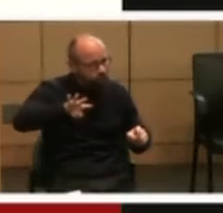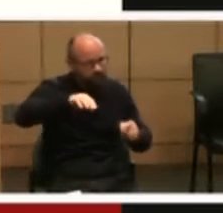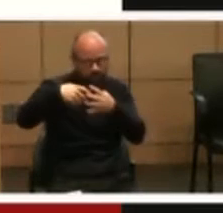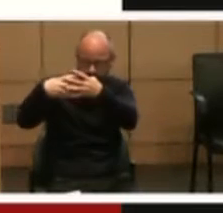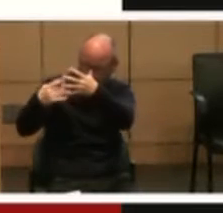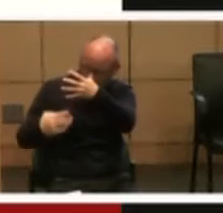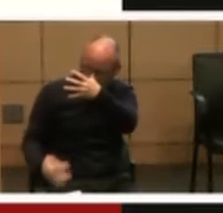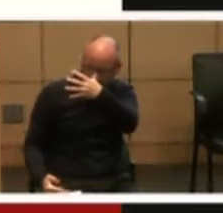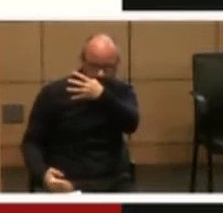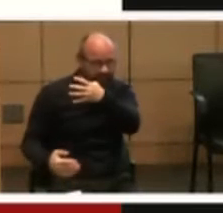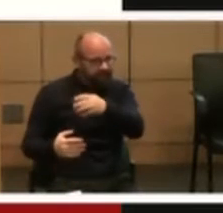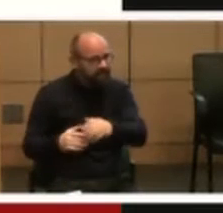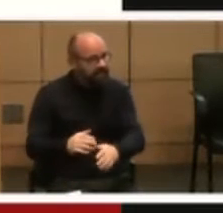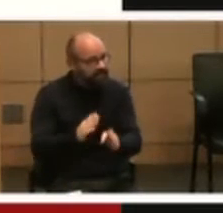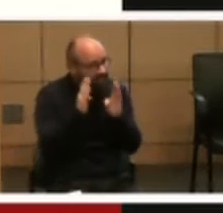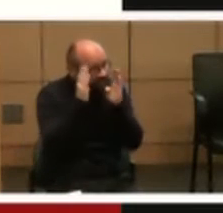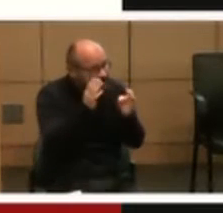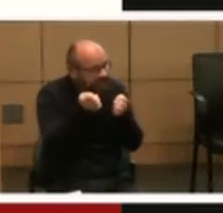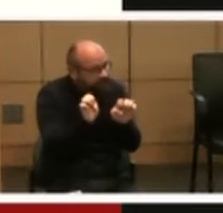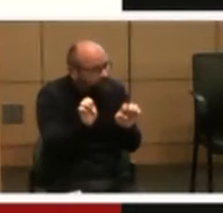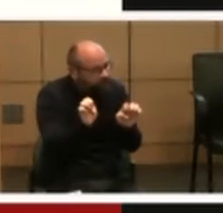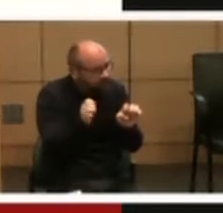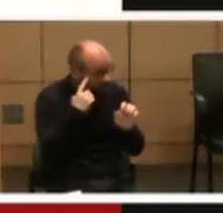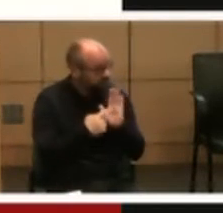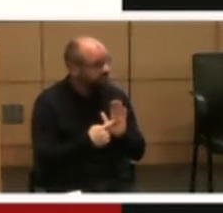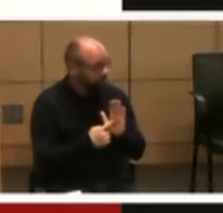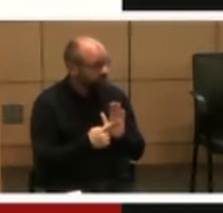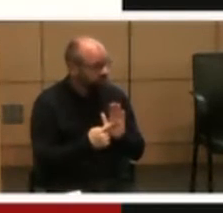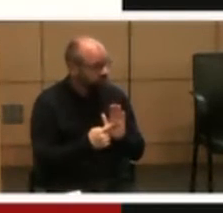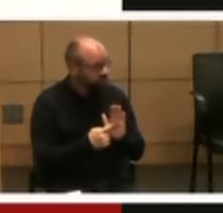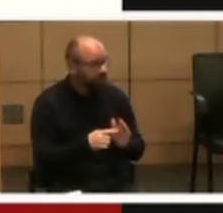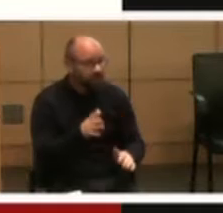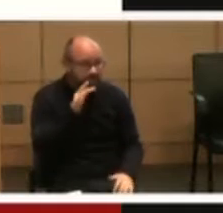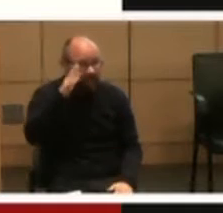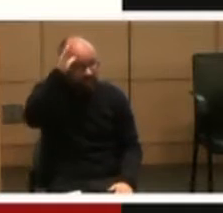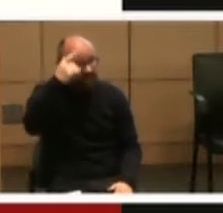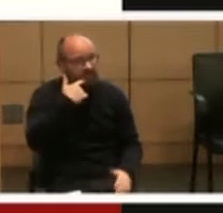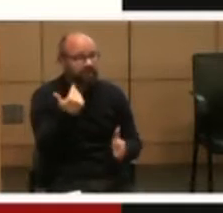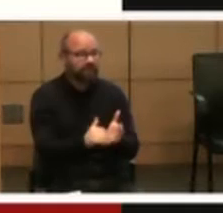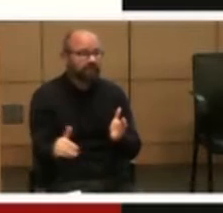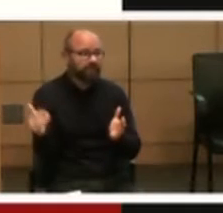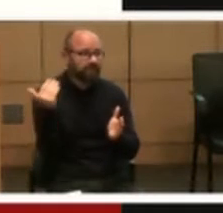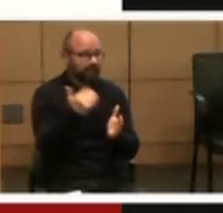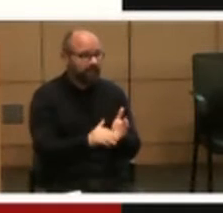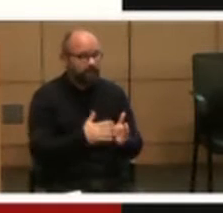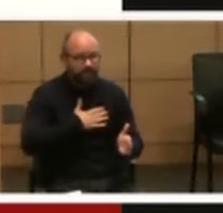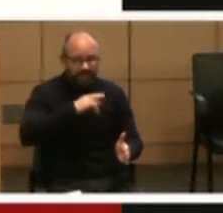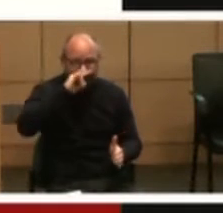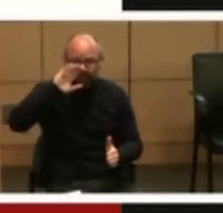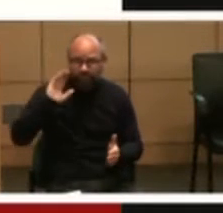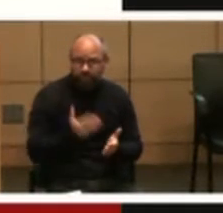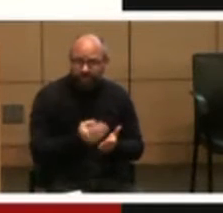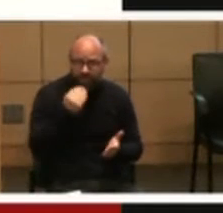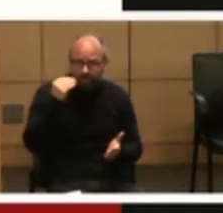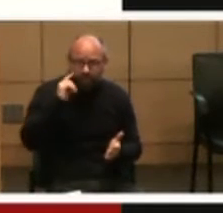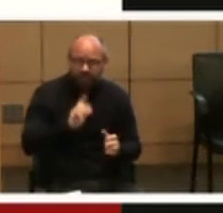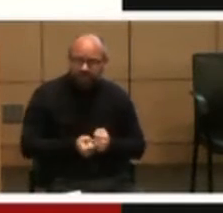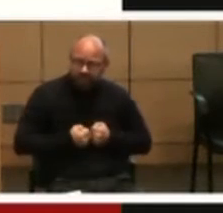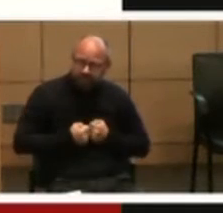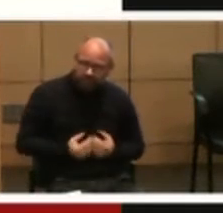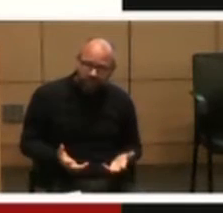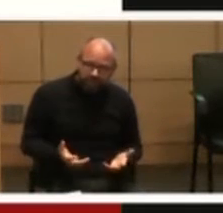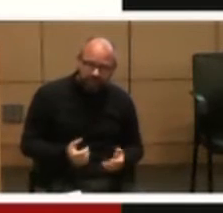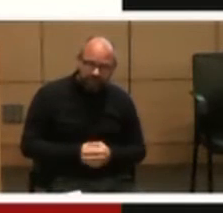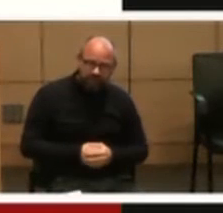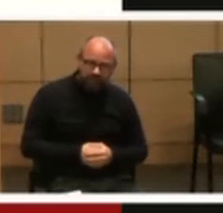I heard that over and over and over again, that parents were saying they come home from school and they're exhausted compared. They may be doing the same level of